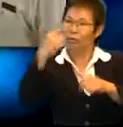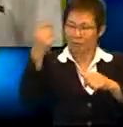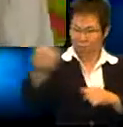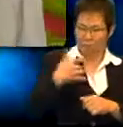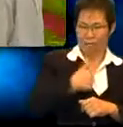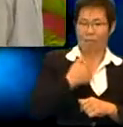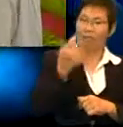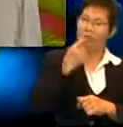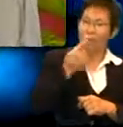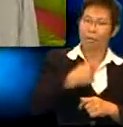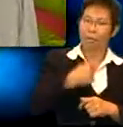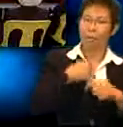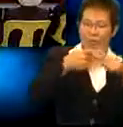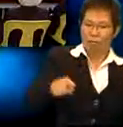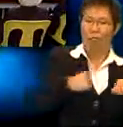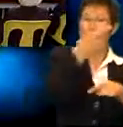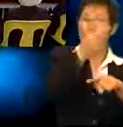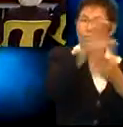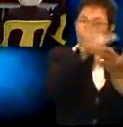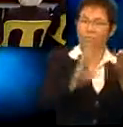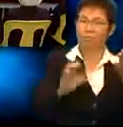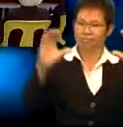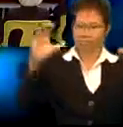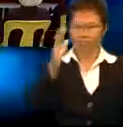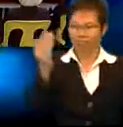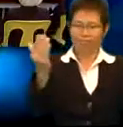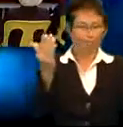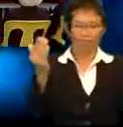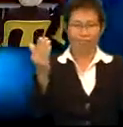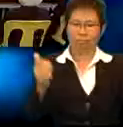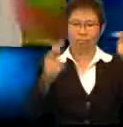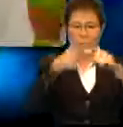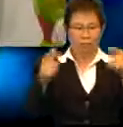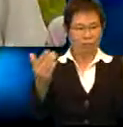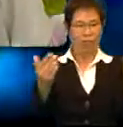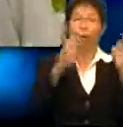Can anyone tell me what is the difference between the two charts?